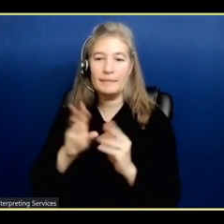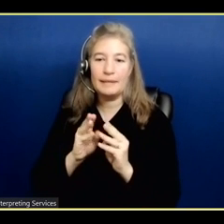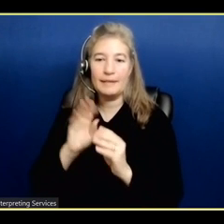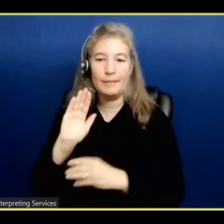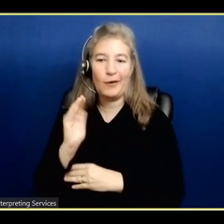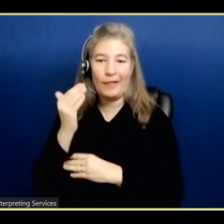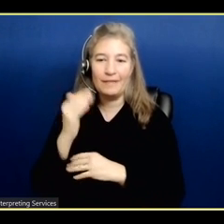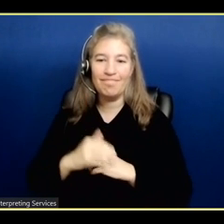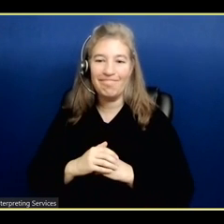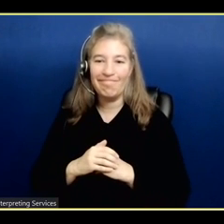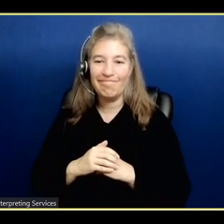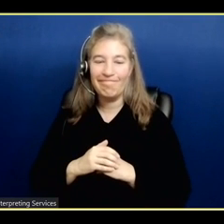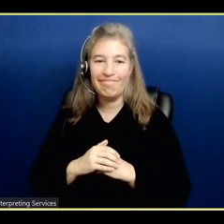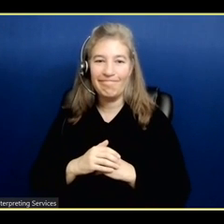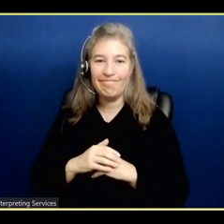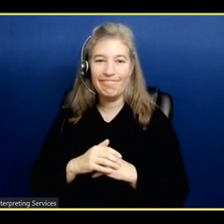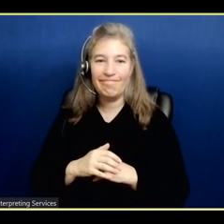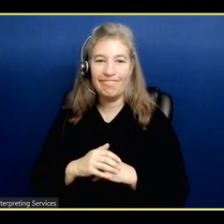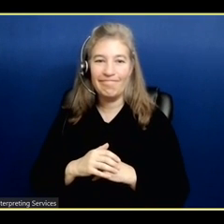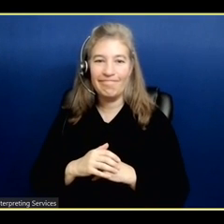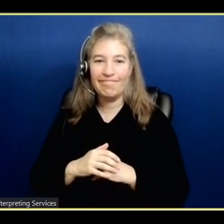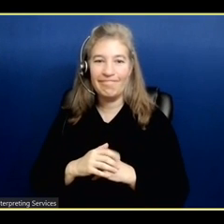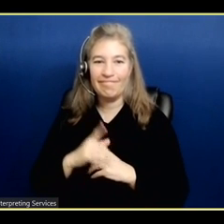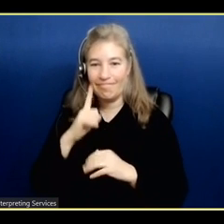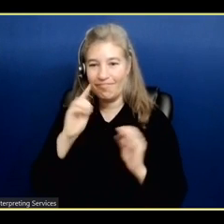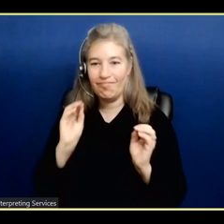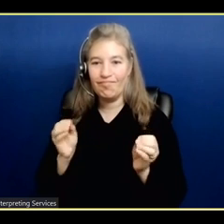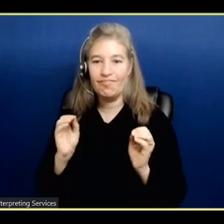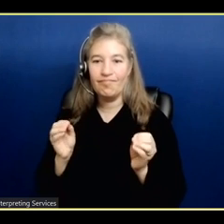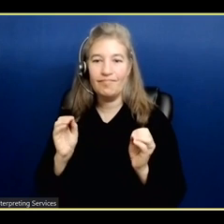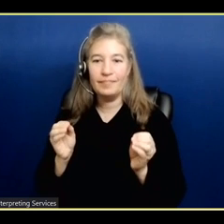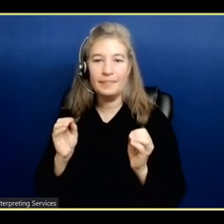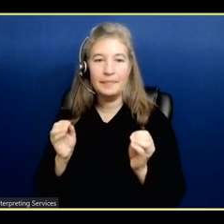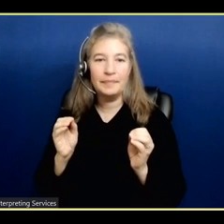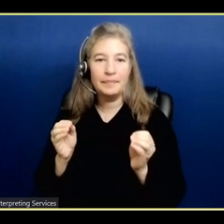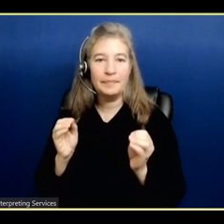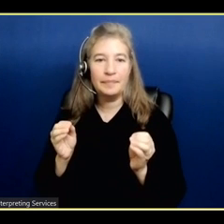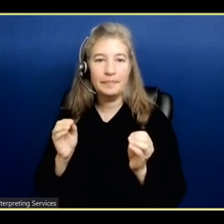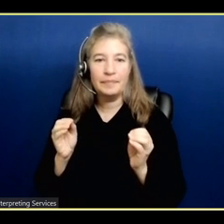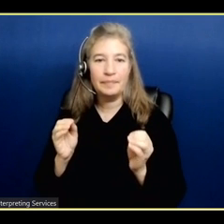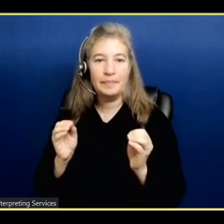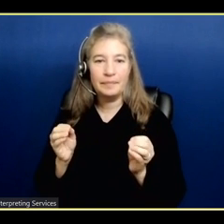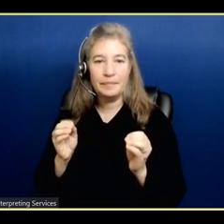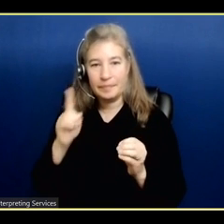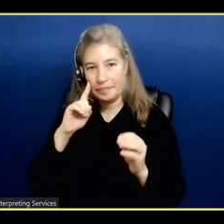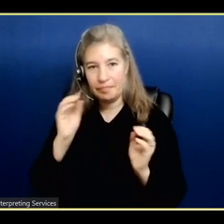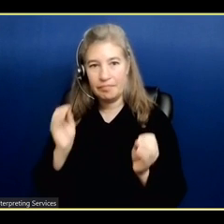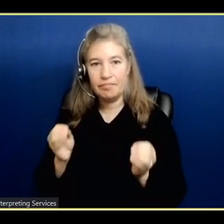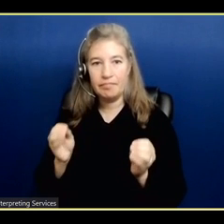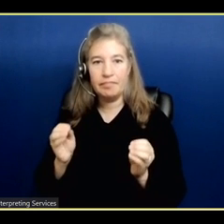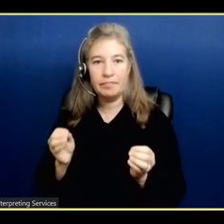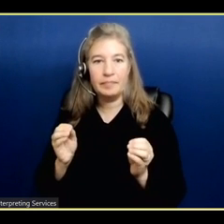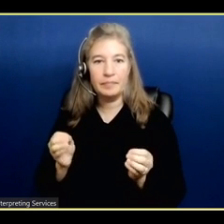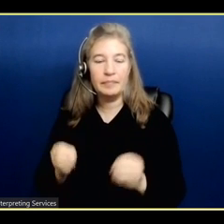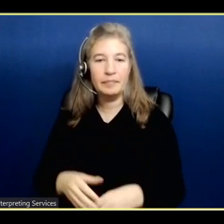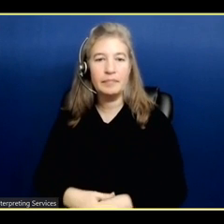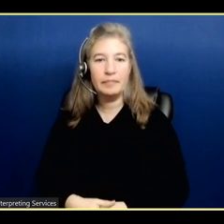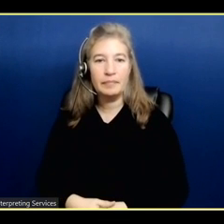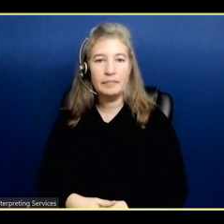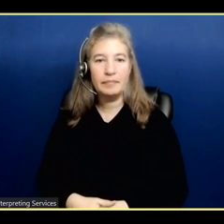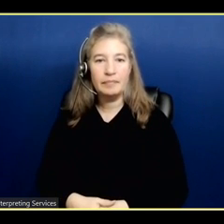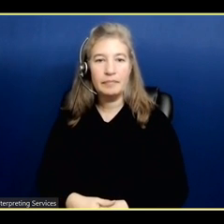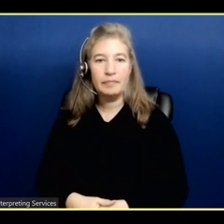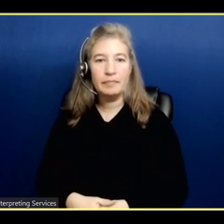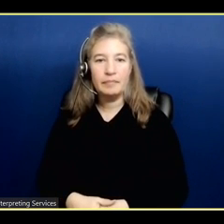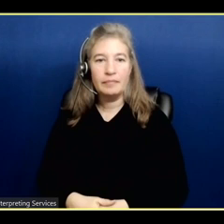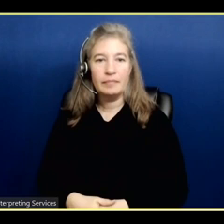the work you're doing in your communities at this challenging time and encourage you to take care of yourselves. I want to share some actions